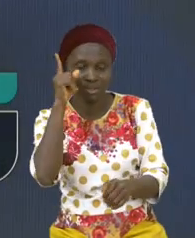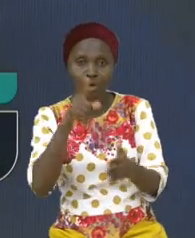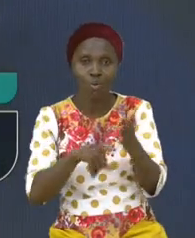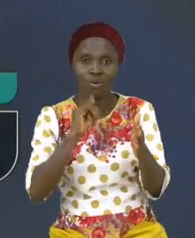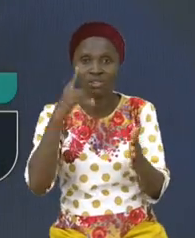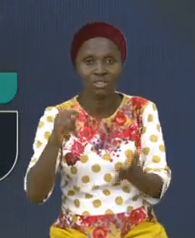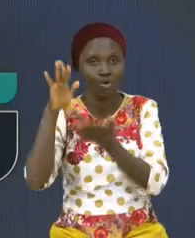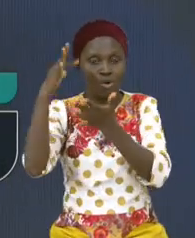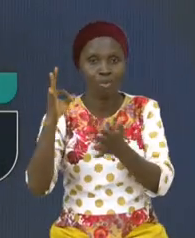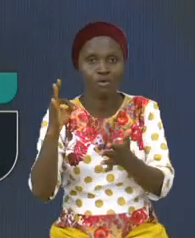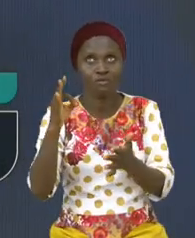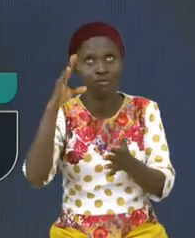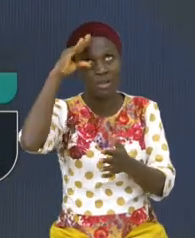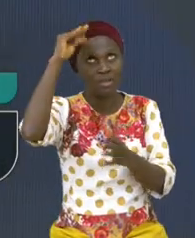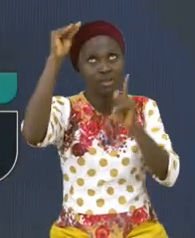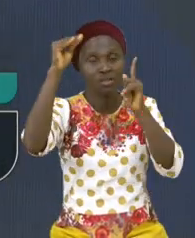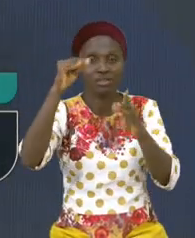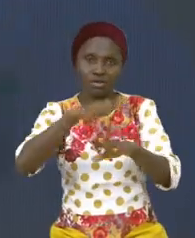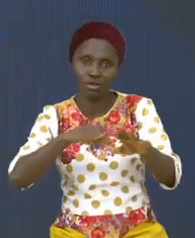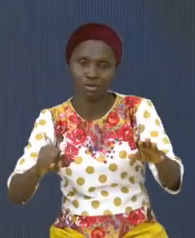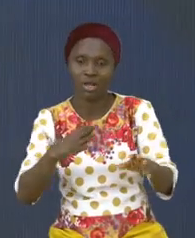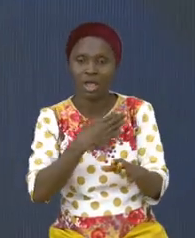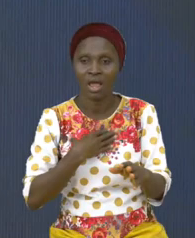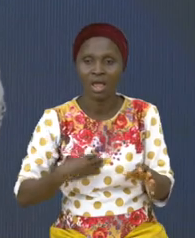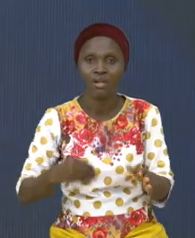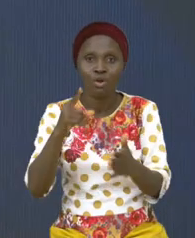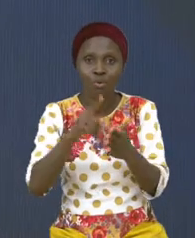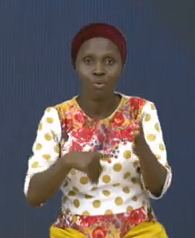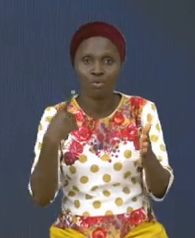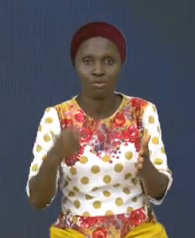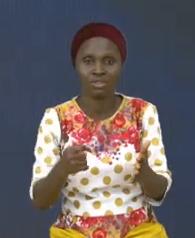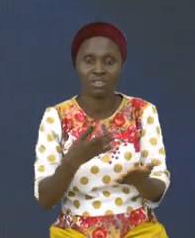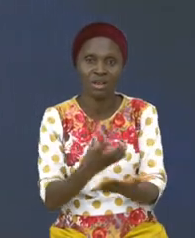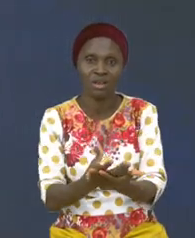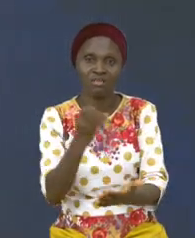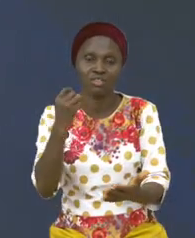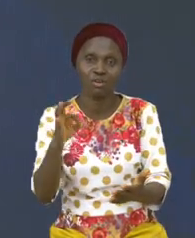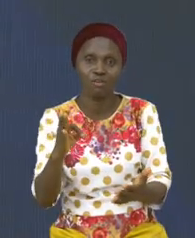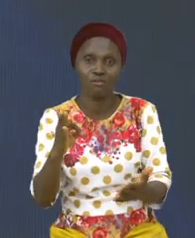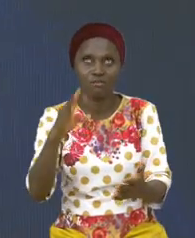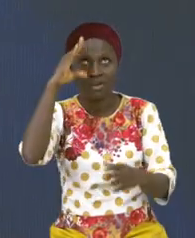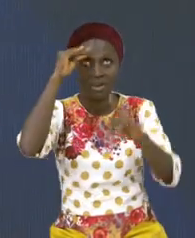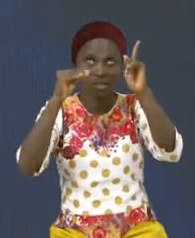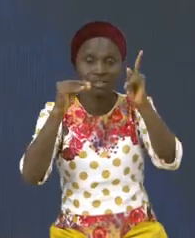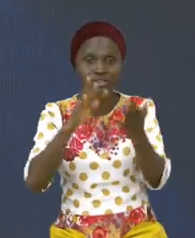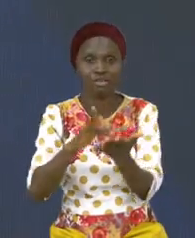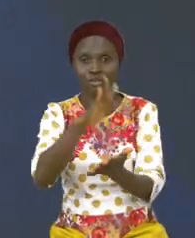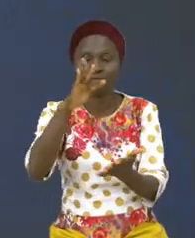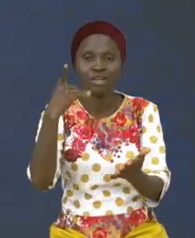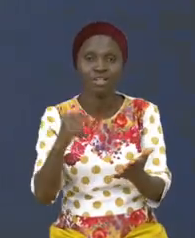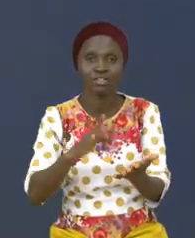his calling and what the riches of his glory, the glory of